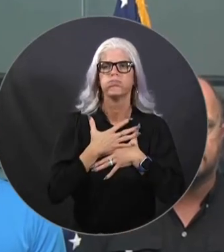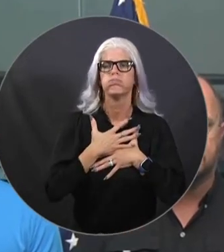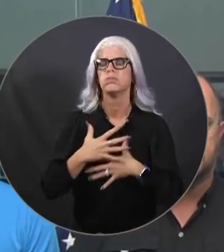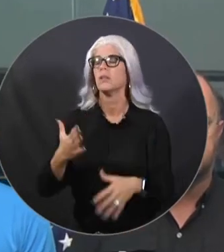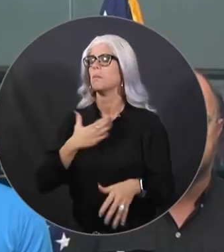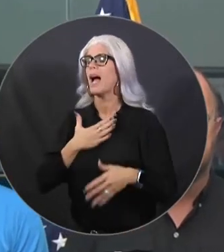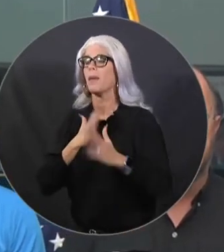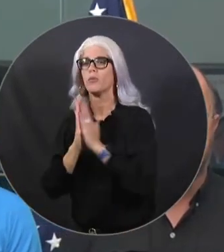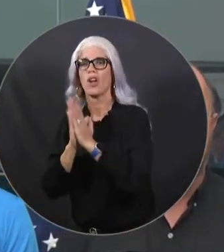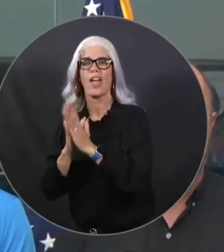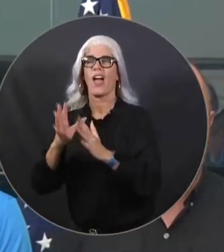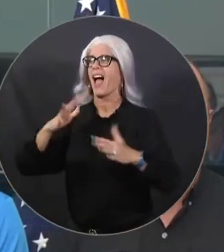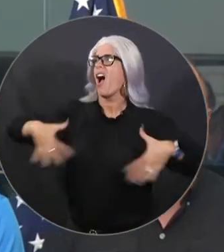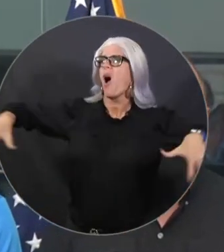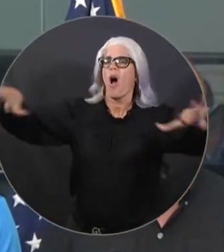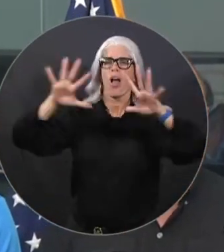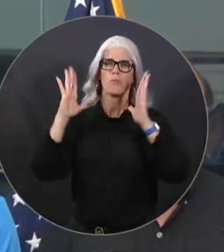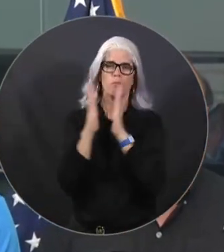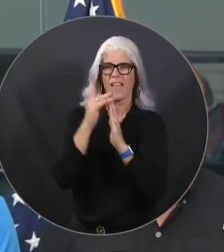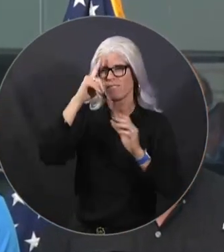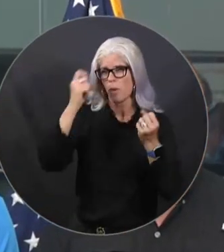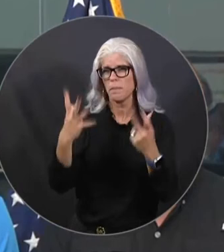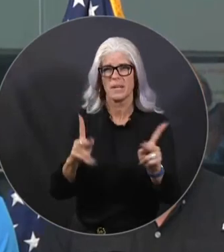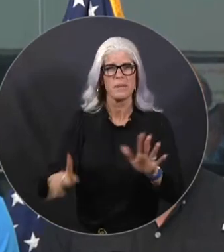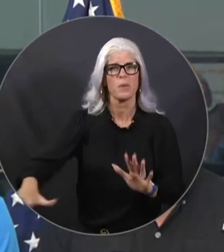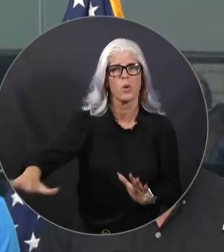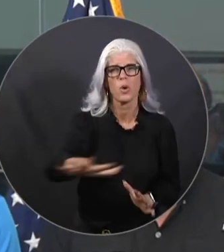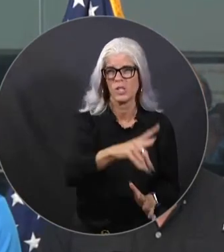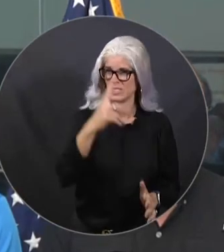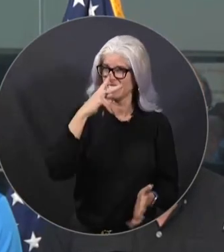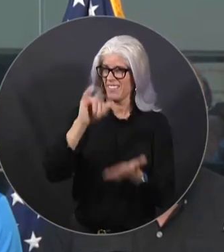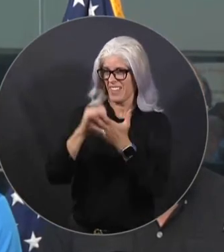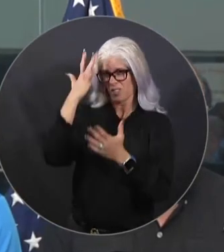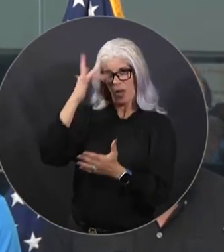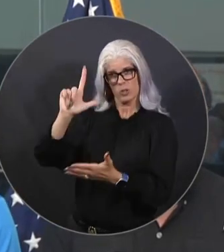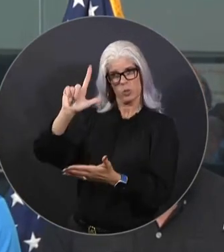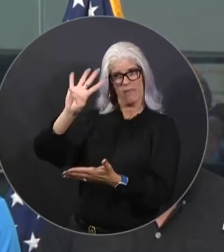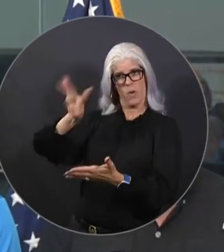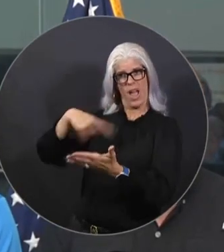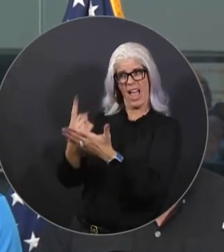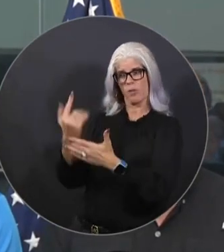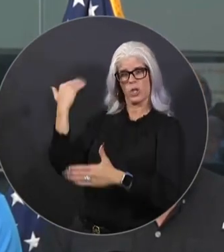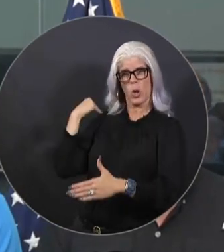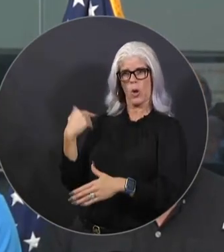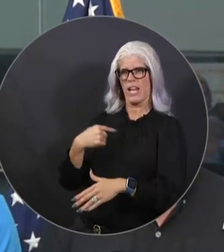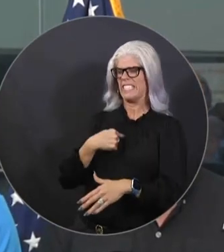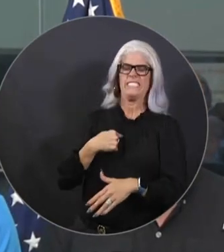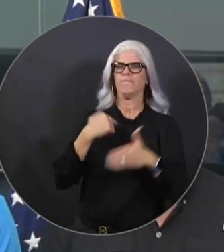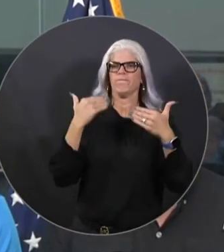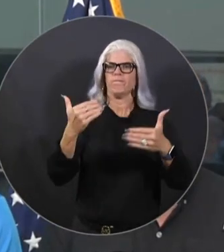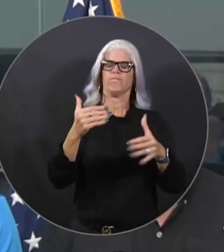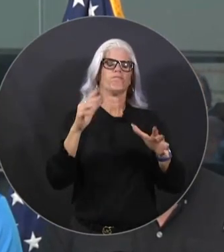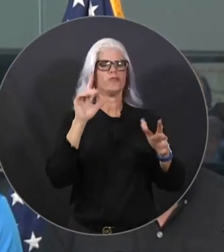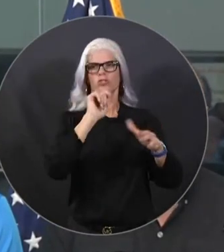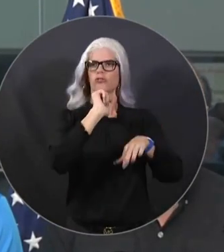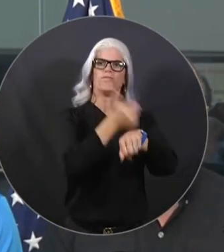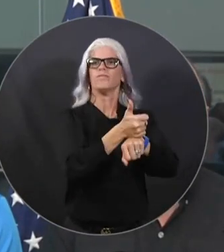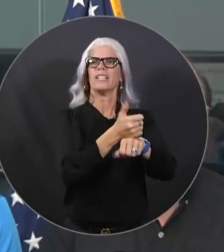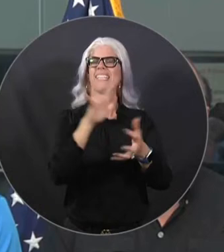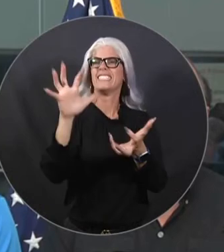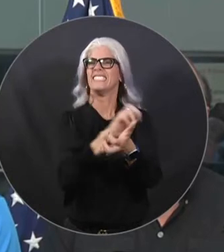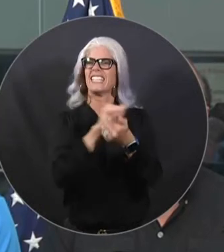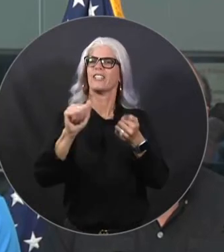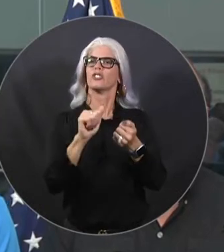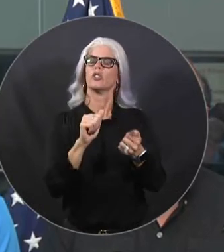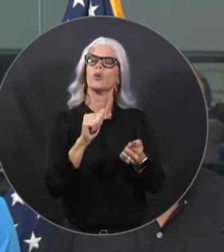which is why about 24 hours ago, we launched the Disaster Relief Fund. And I'm happy to say that after 24 hours,